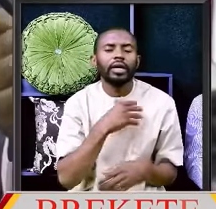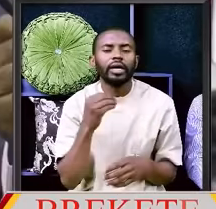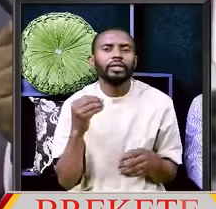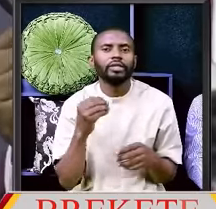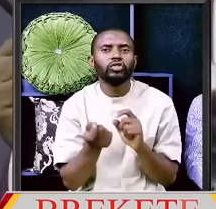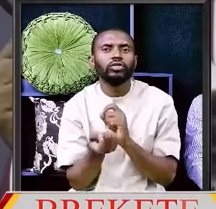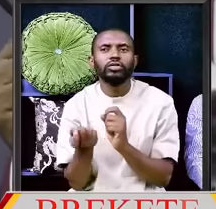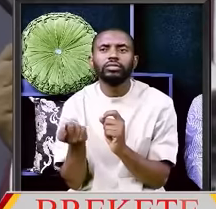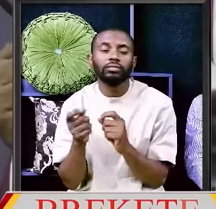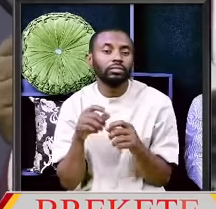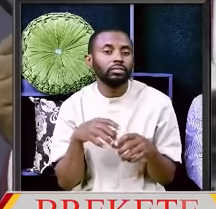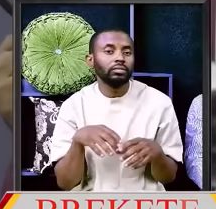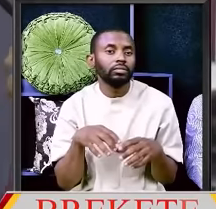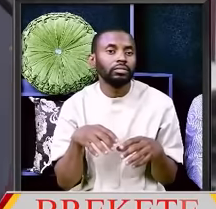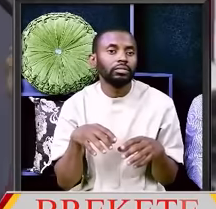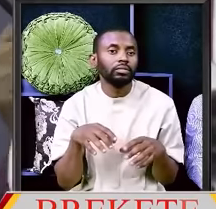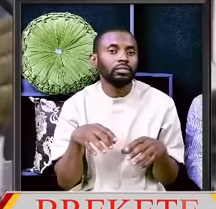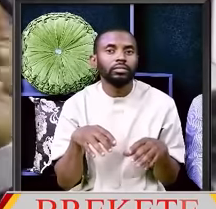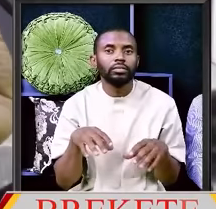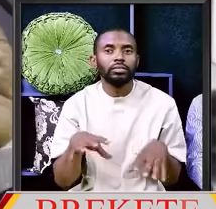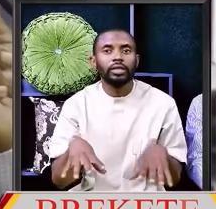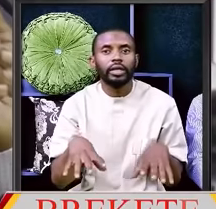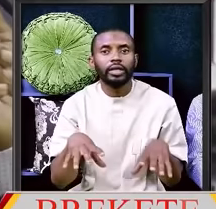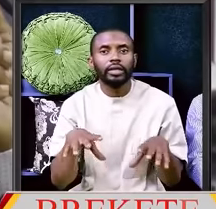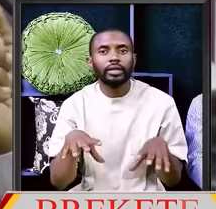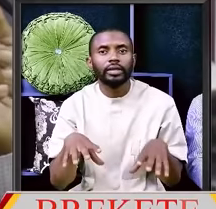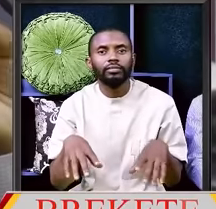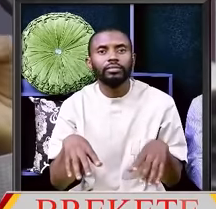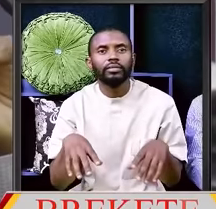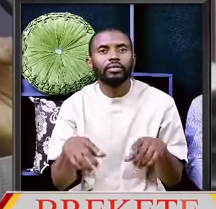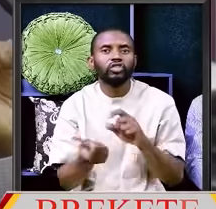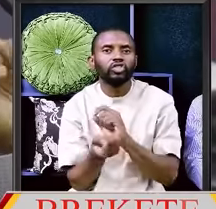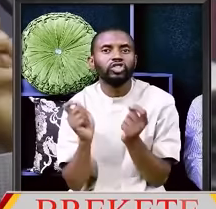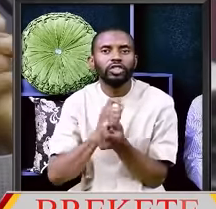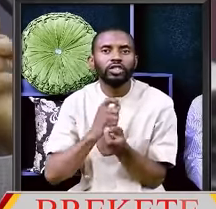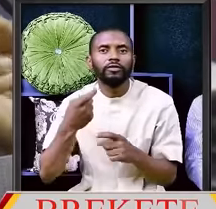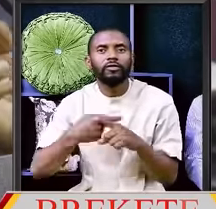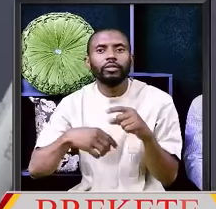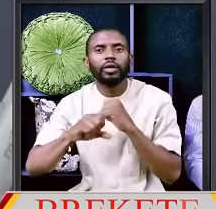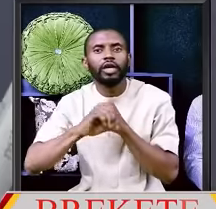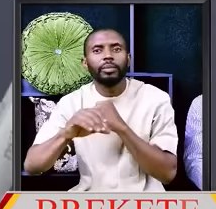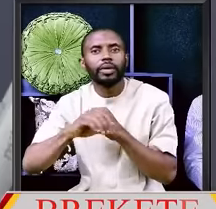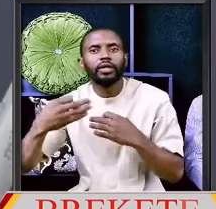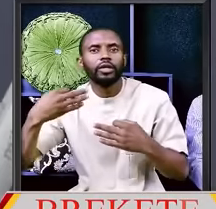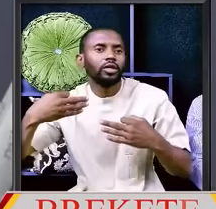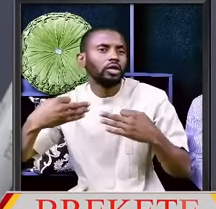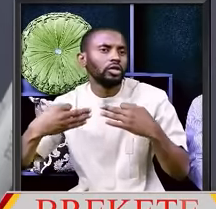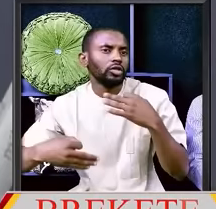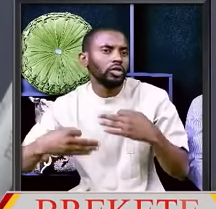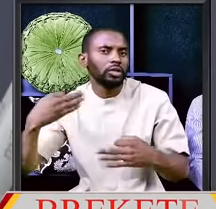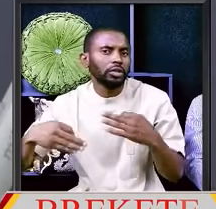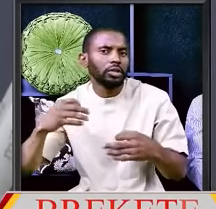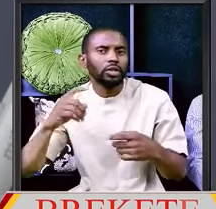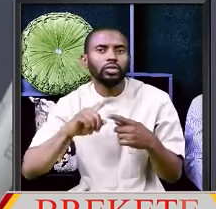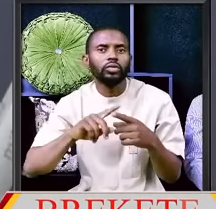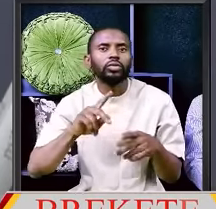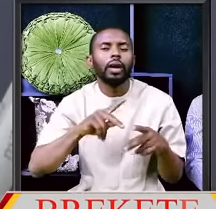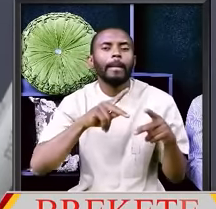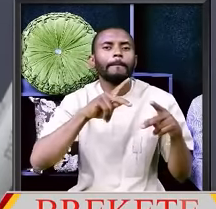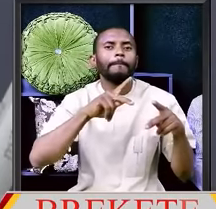of the campaign from justice to more like personal vendetta.